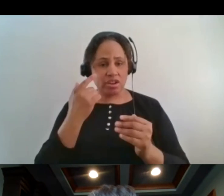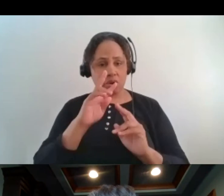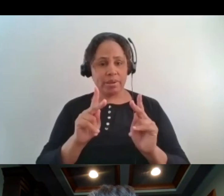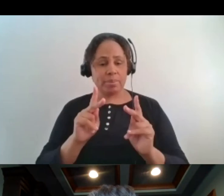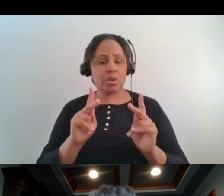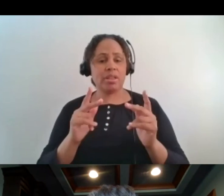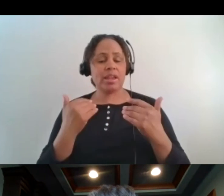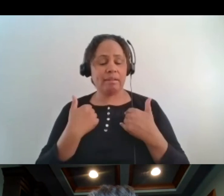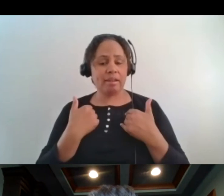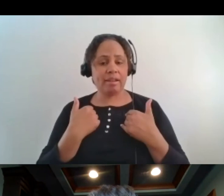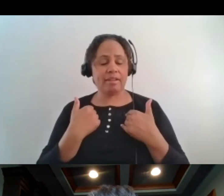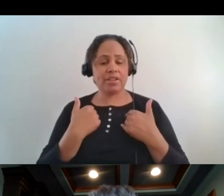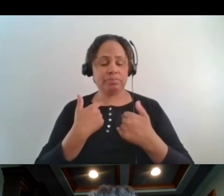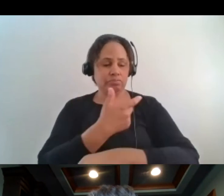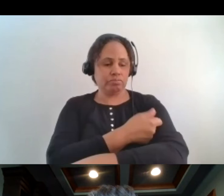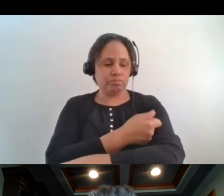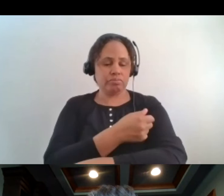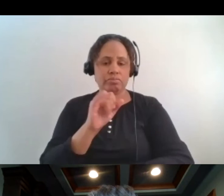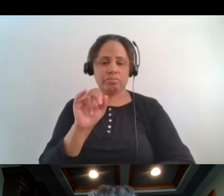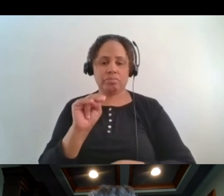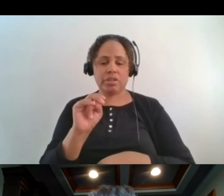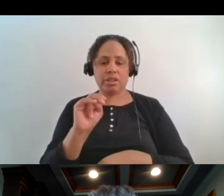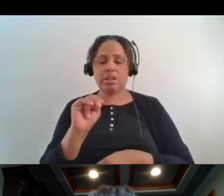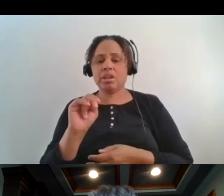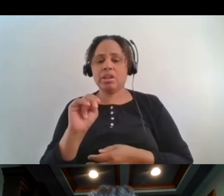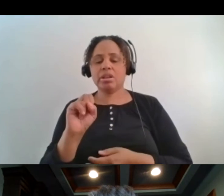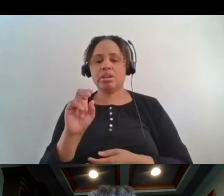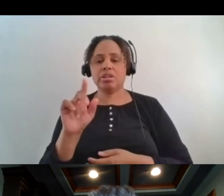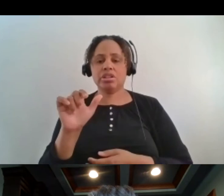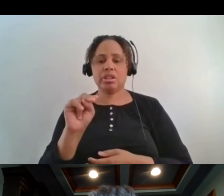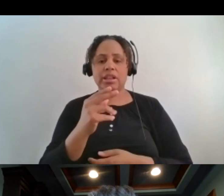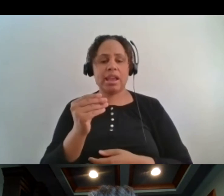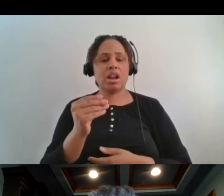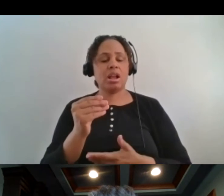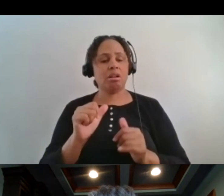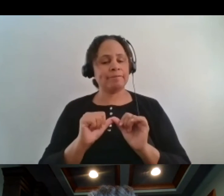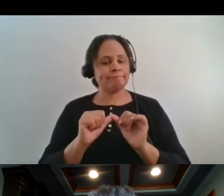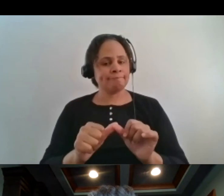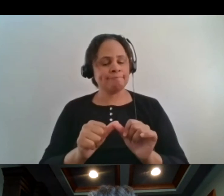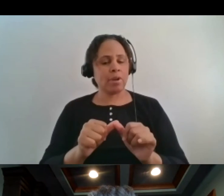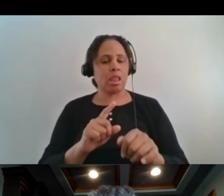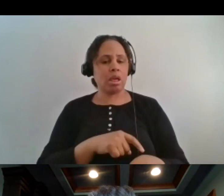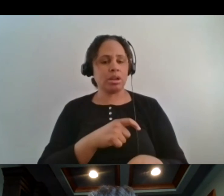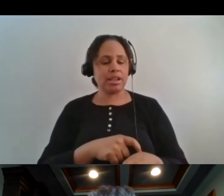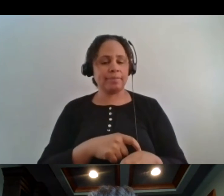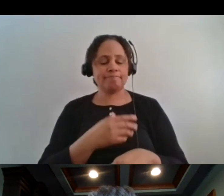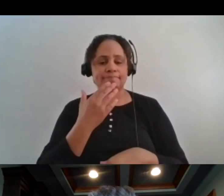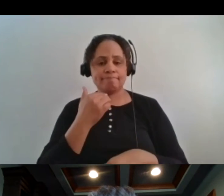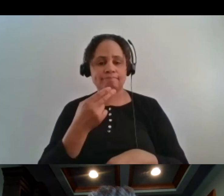insulin are on insulin, some can take very good care of their diabetes, but still it's not as good